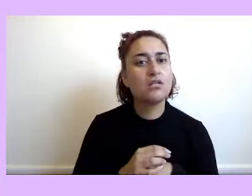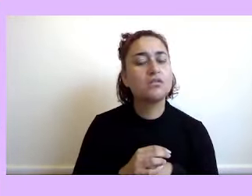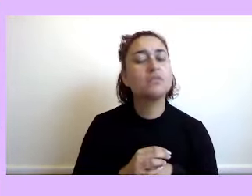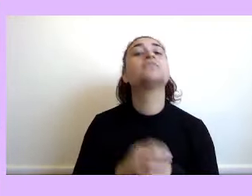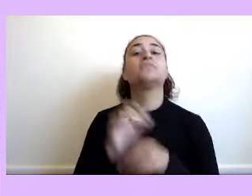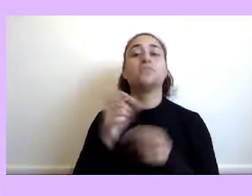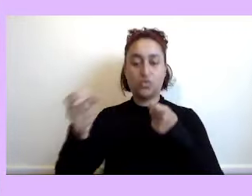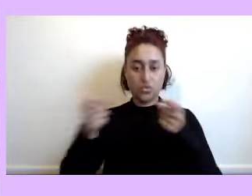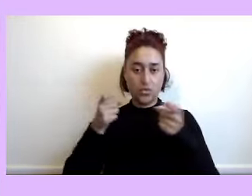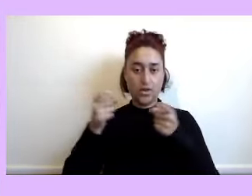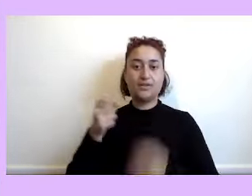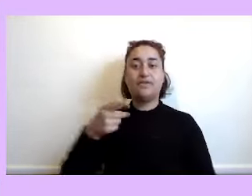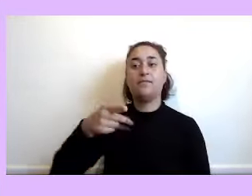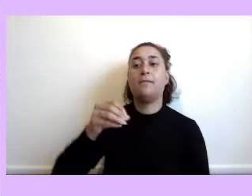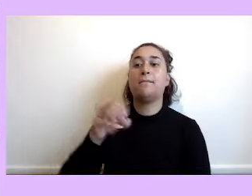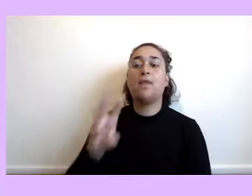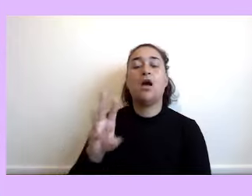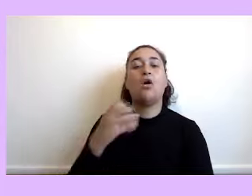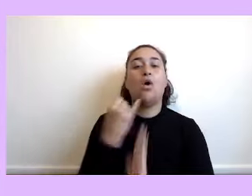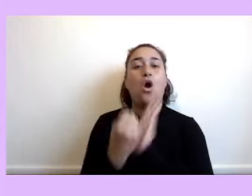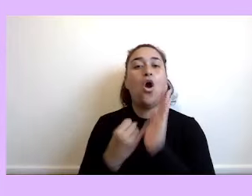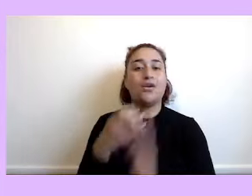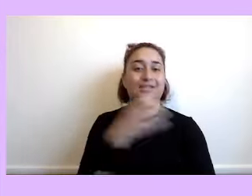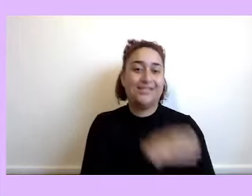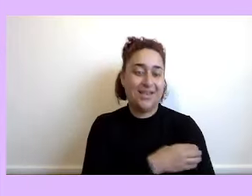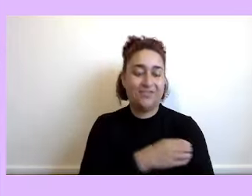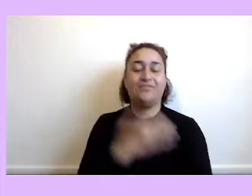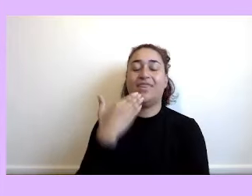Director of POW Arts Center. Thank you, Cynthia Wu.